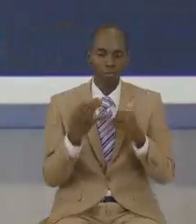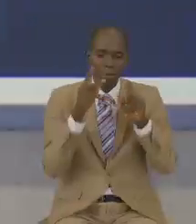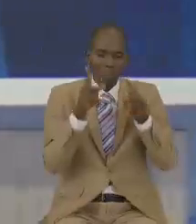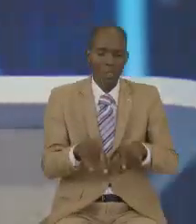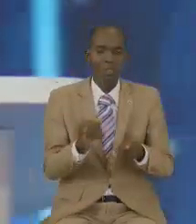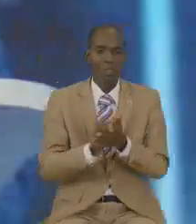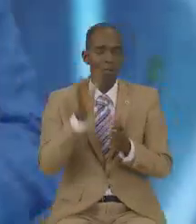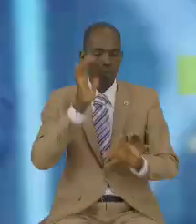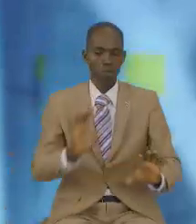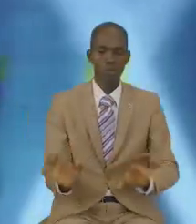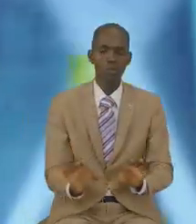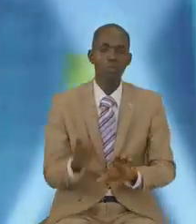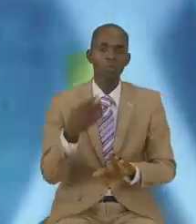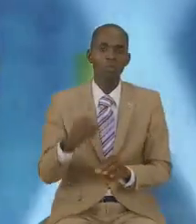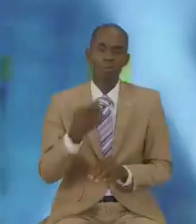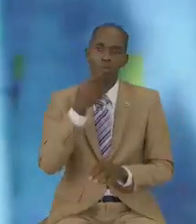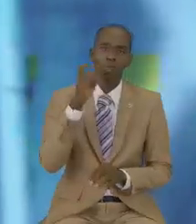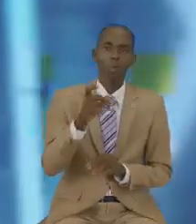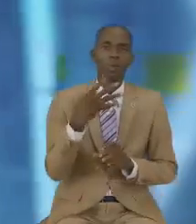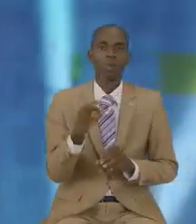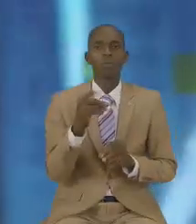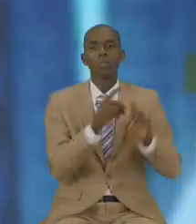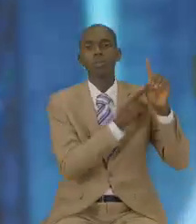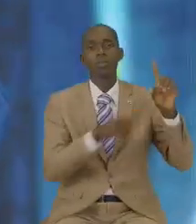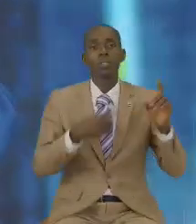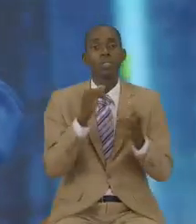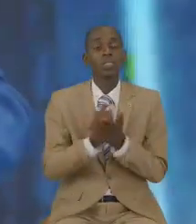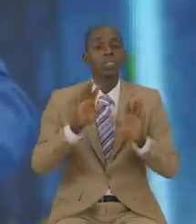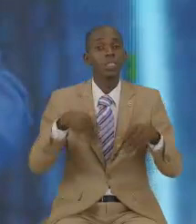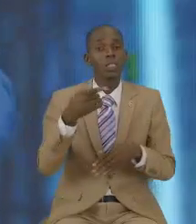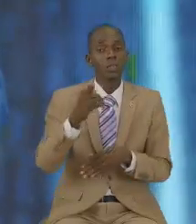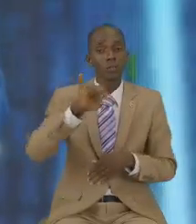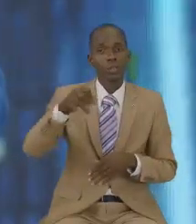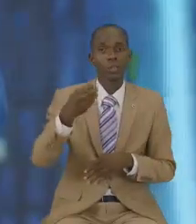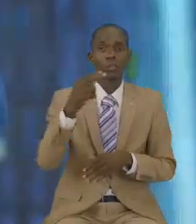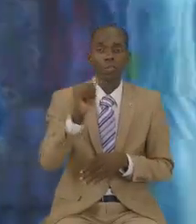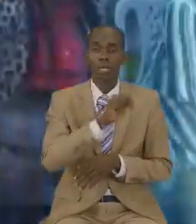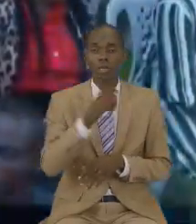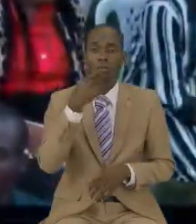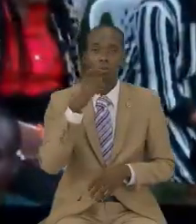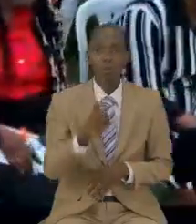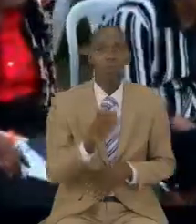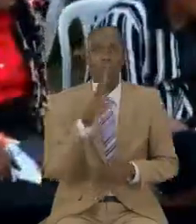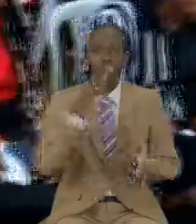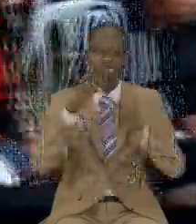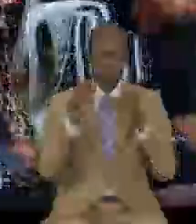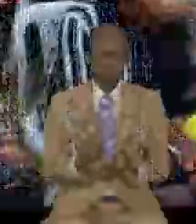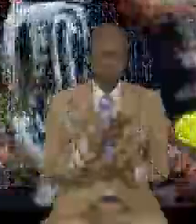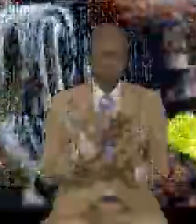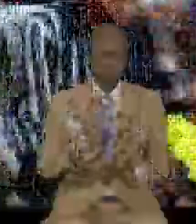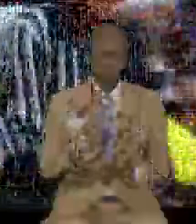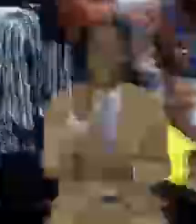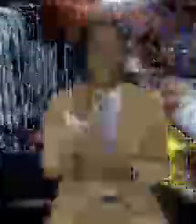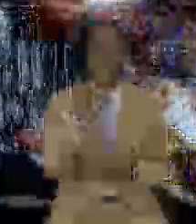the charge of the Lord. It says he gave him a charge and said, be strong and be of good courage.